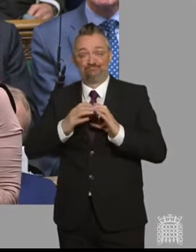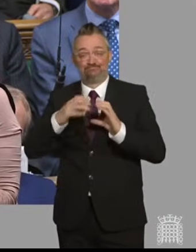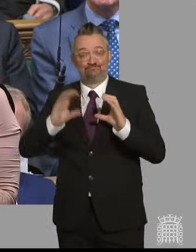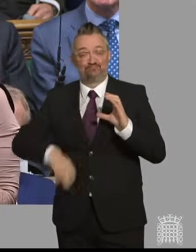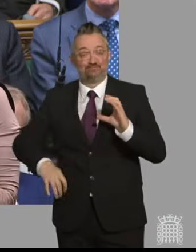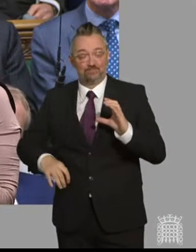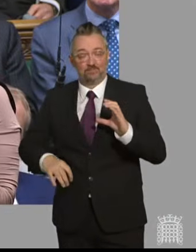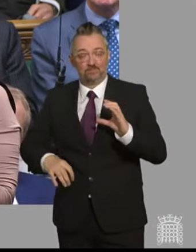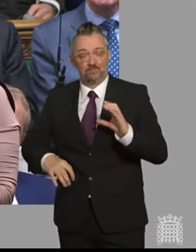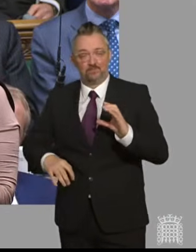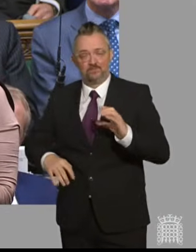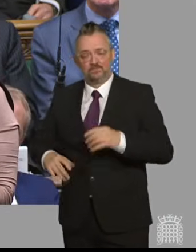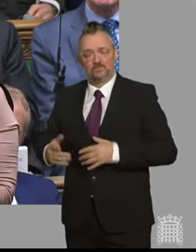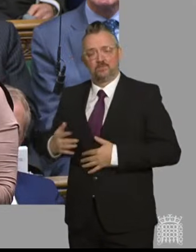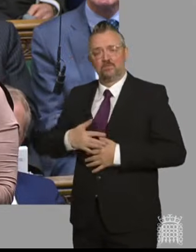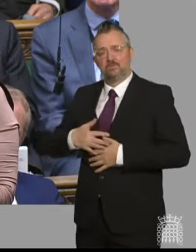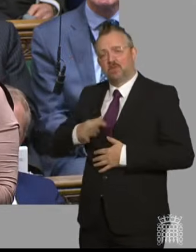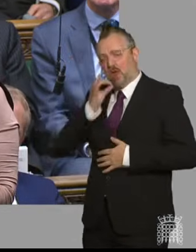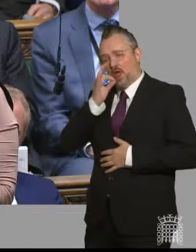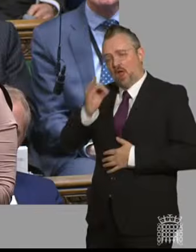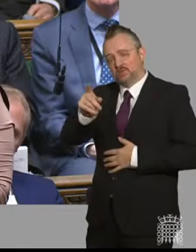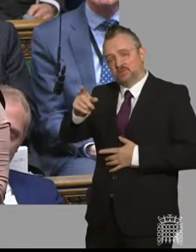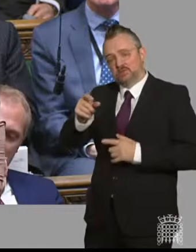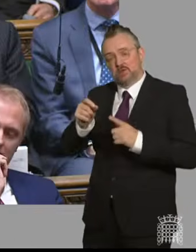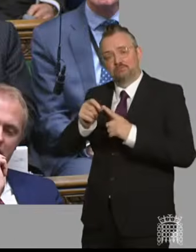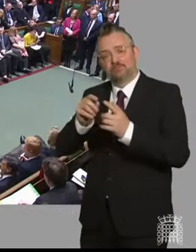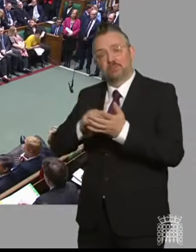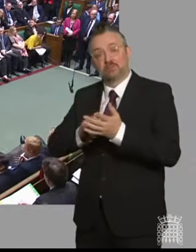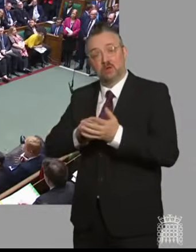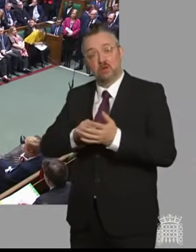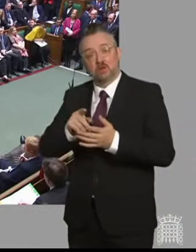facts pledge for an honest election?